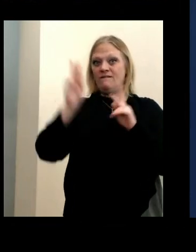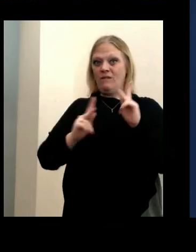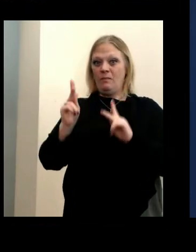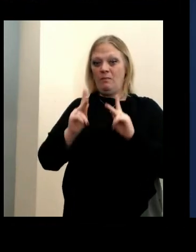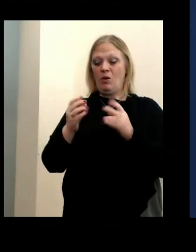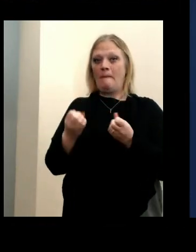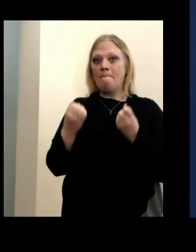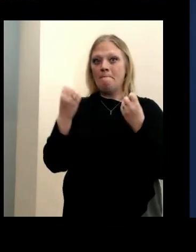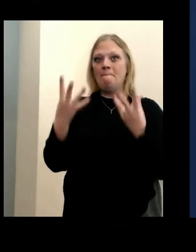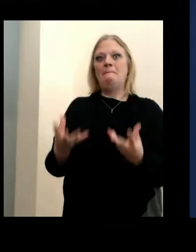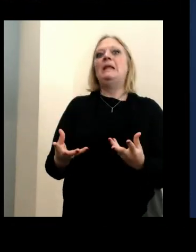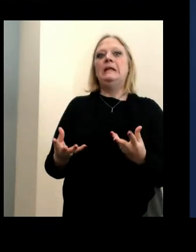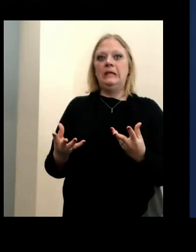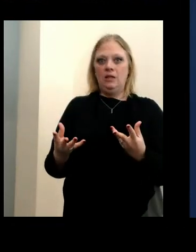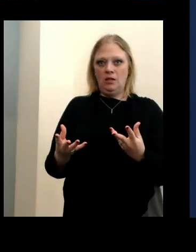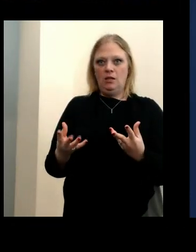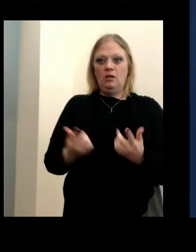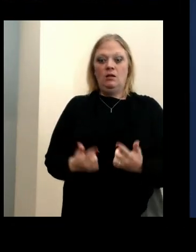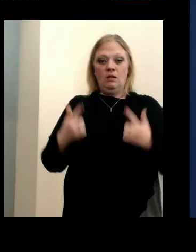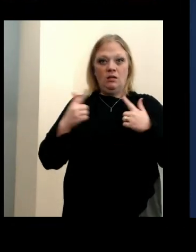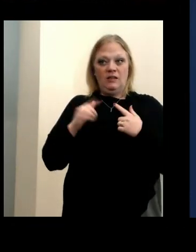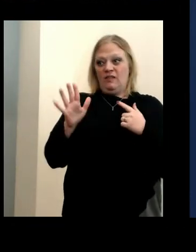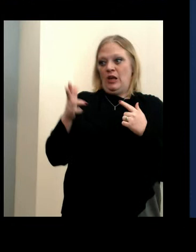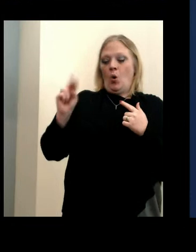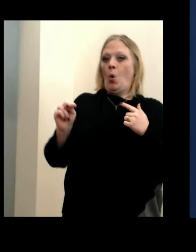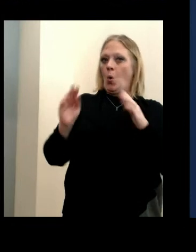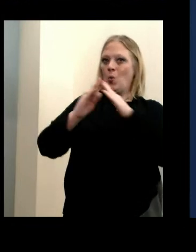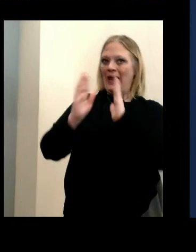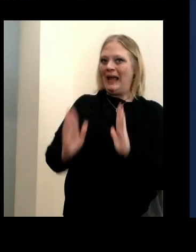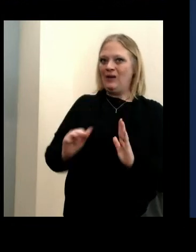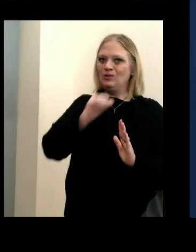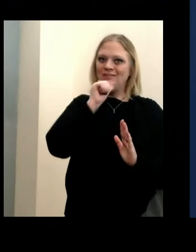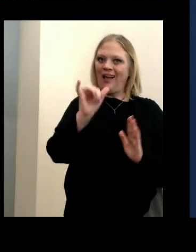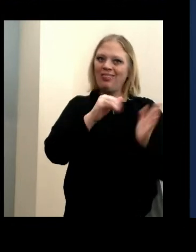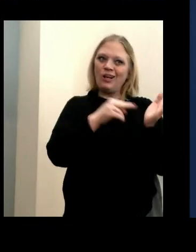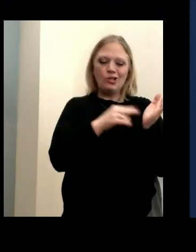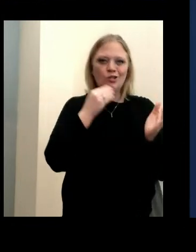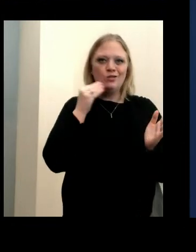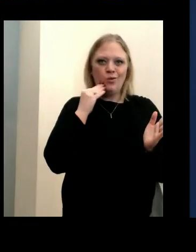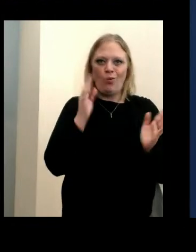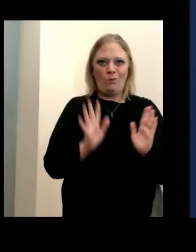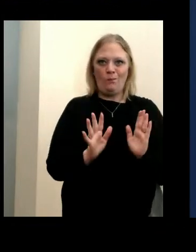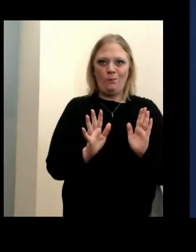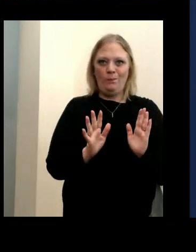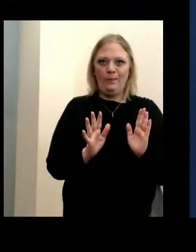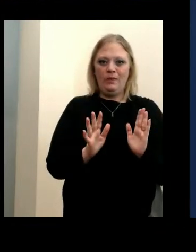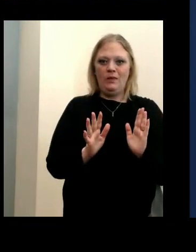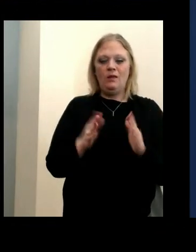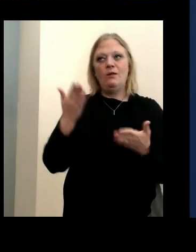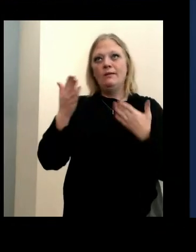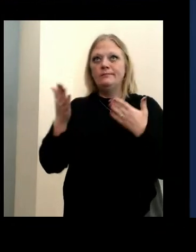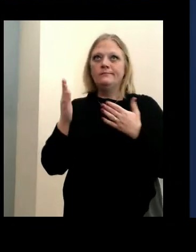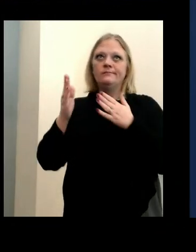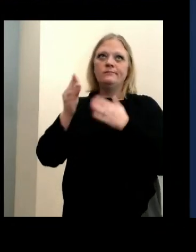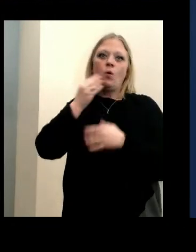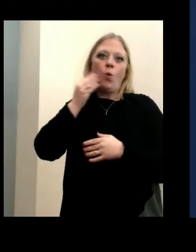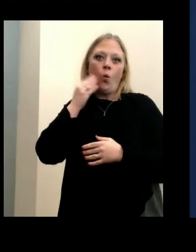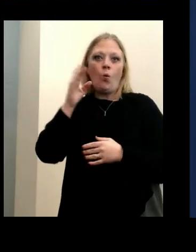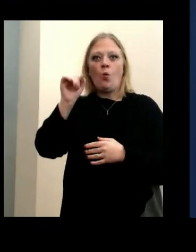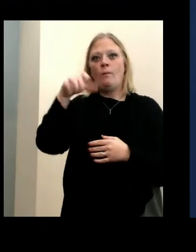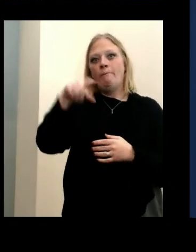70-plus category live in their own settings, not in a congregate care setting like a nursing home. So they may live at their house, they may live in an